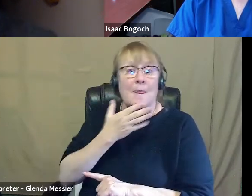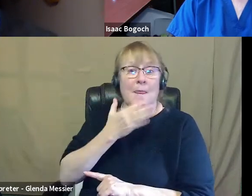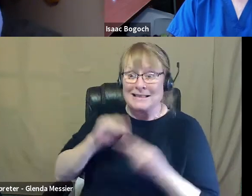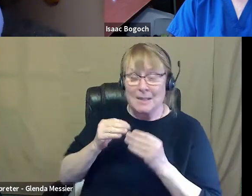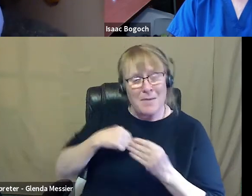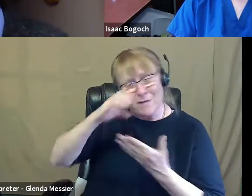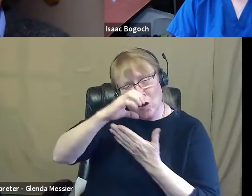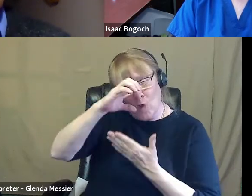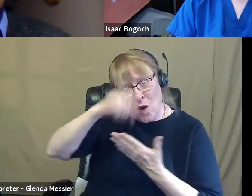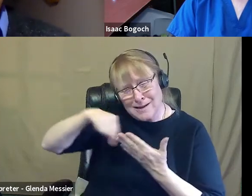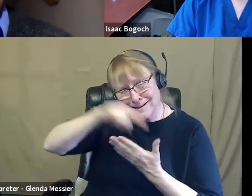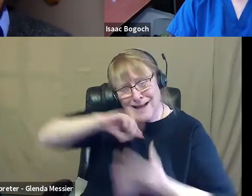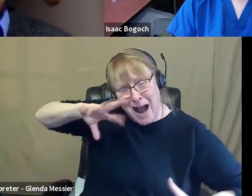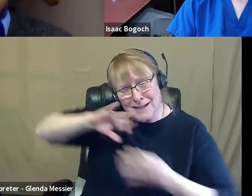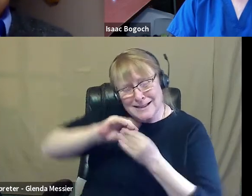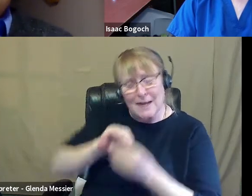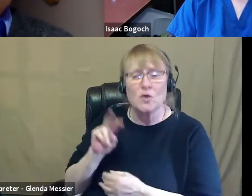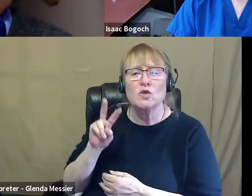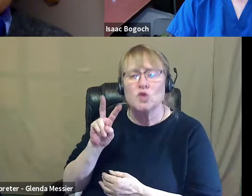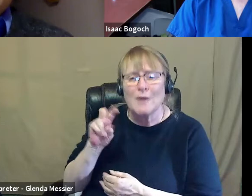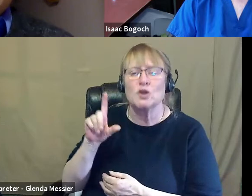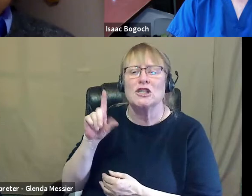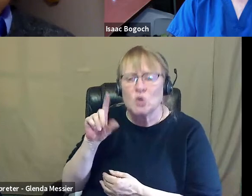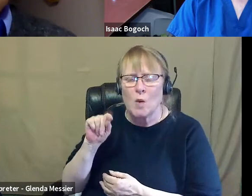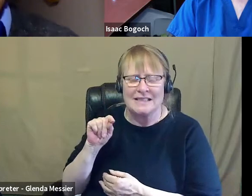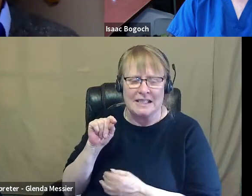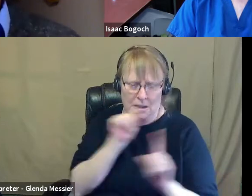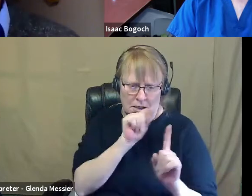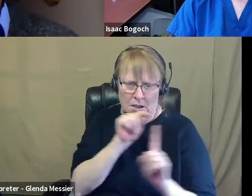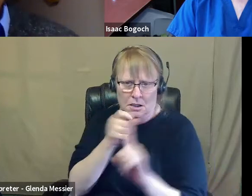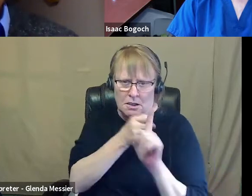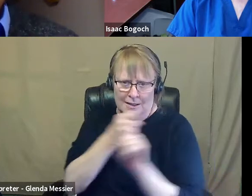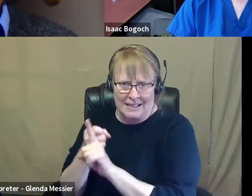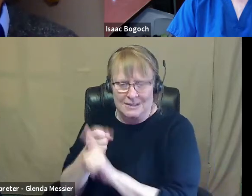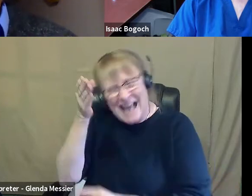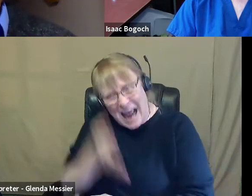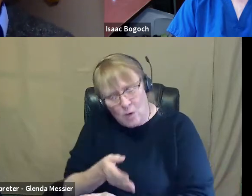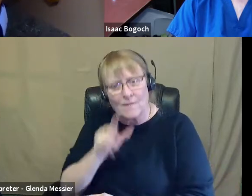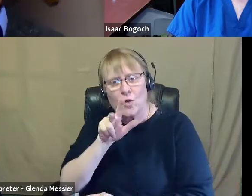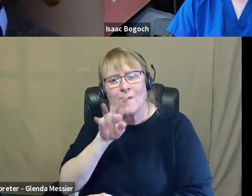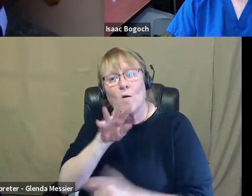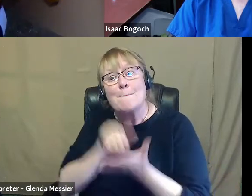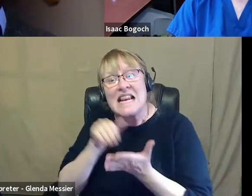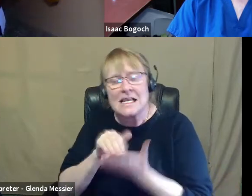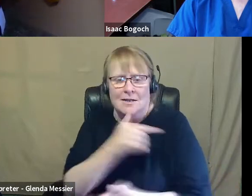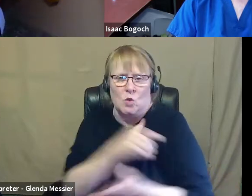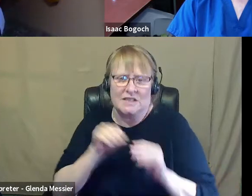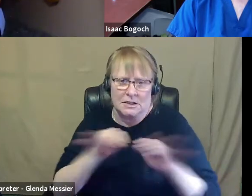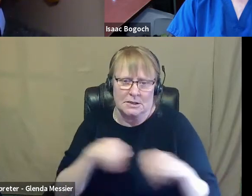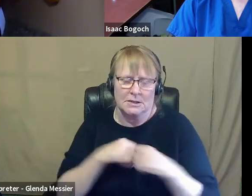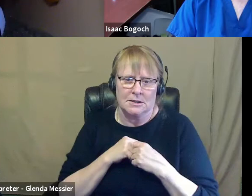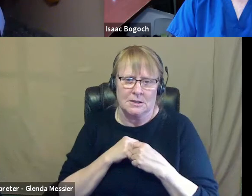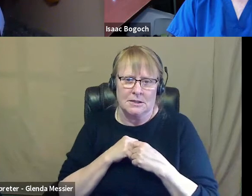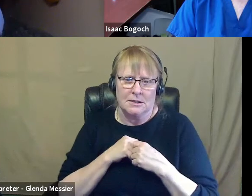about 220 cases that have been identified in 34 million doses that have been given. So these are people who